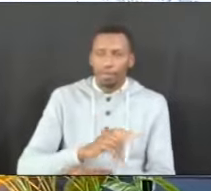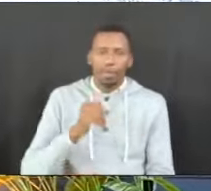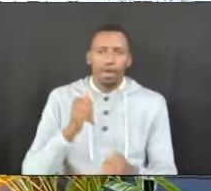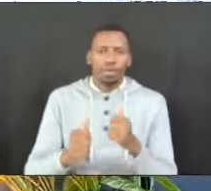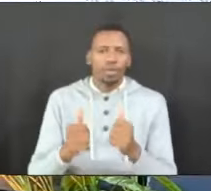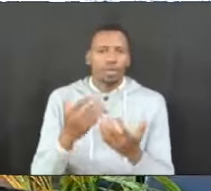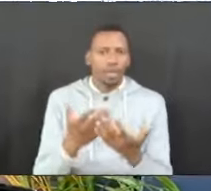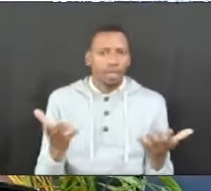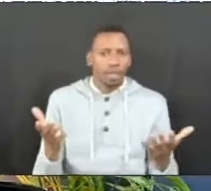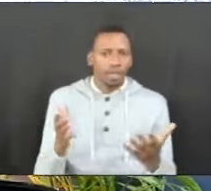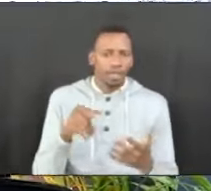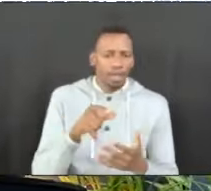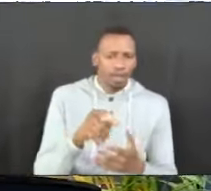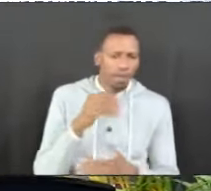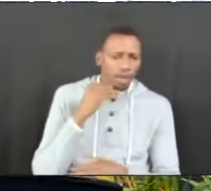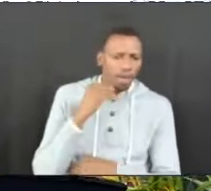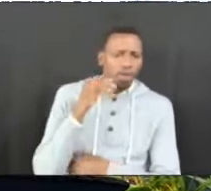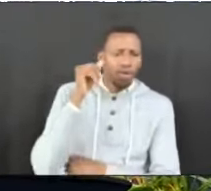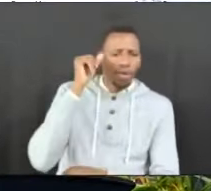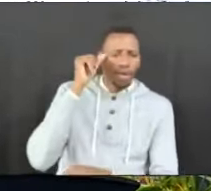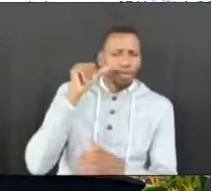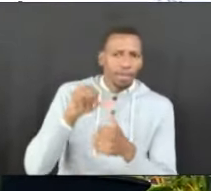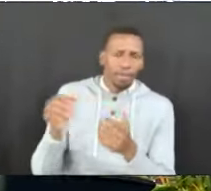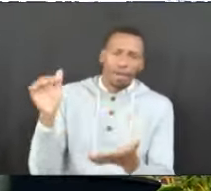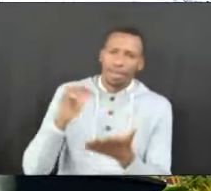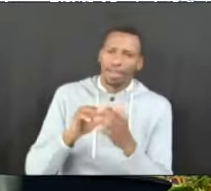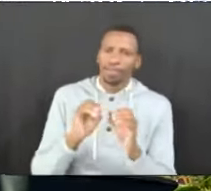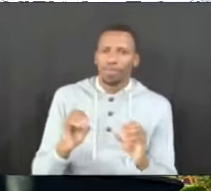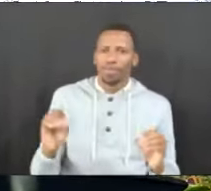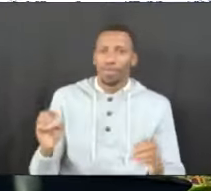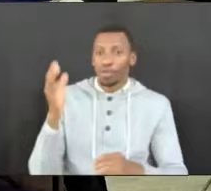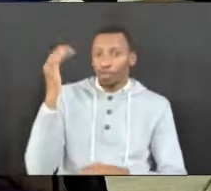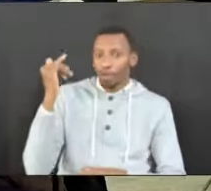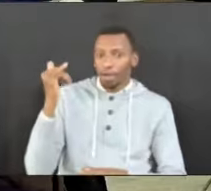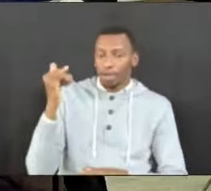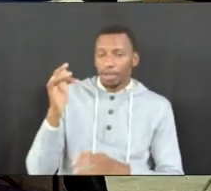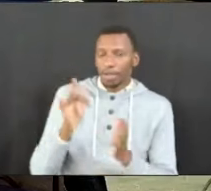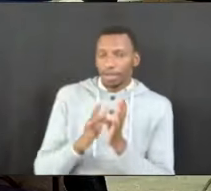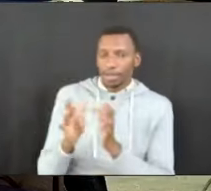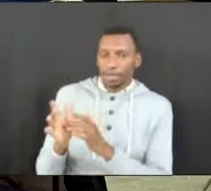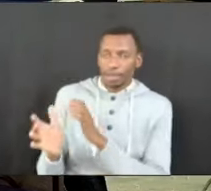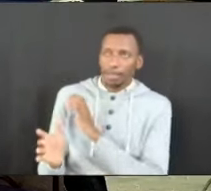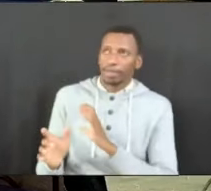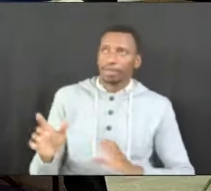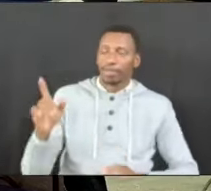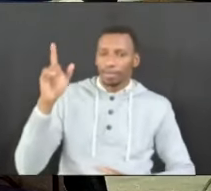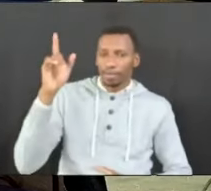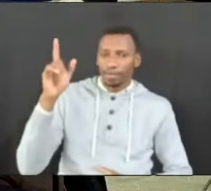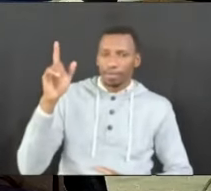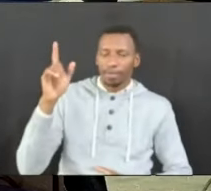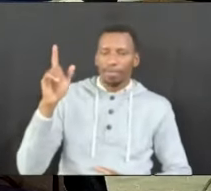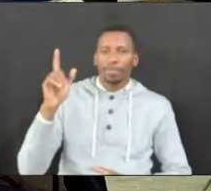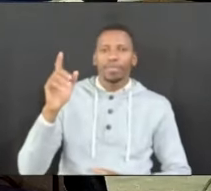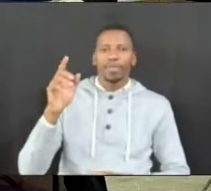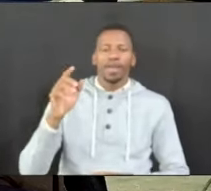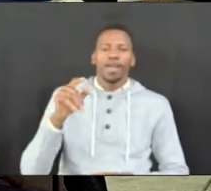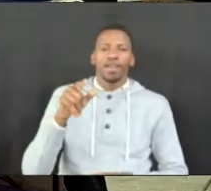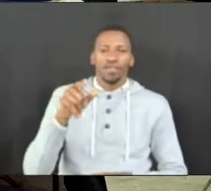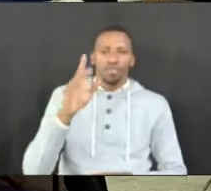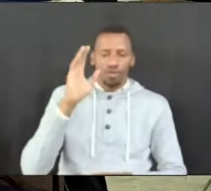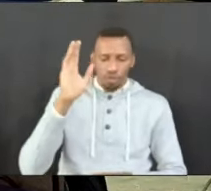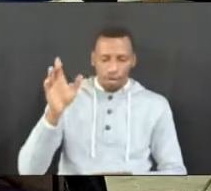you've gone through, you will remember them no more. Because the Lamb before the throne will be the subject of your